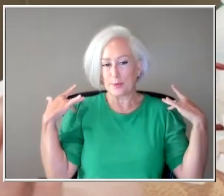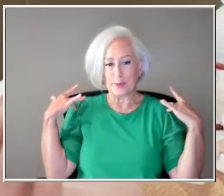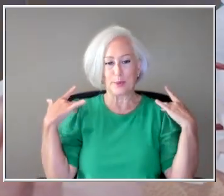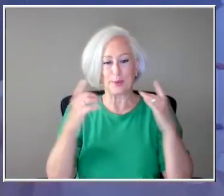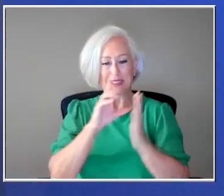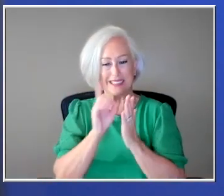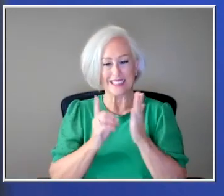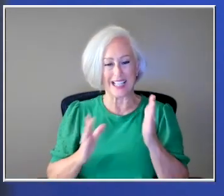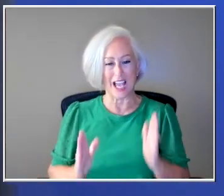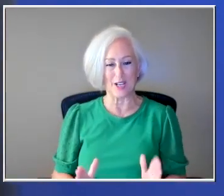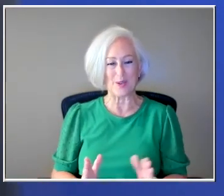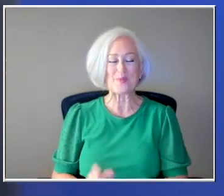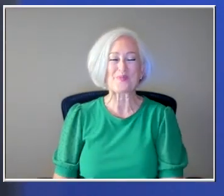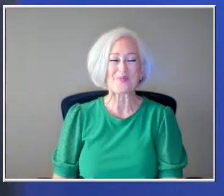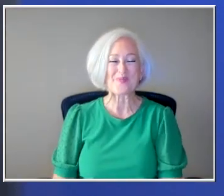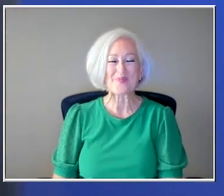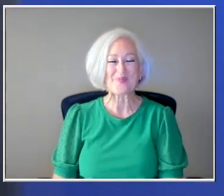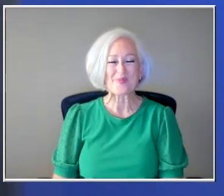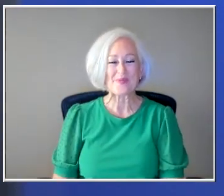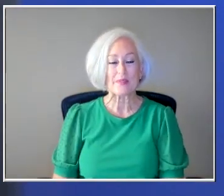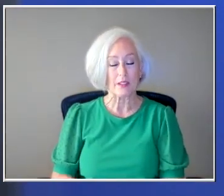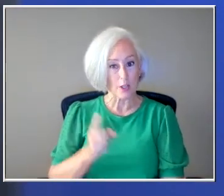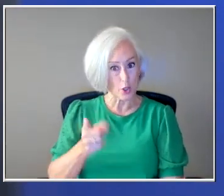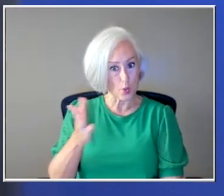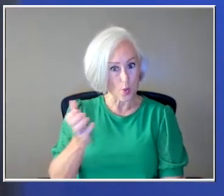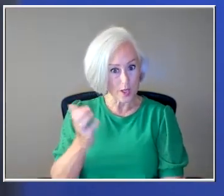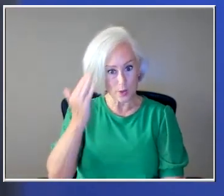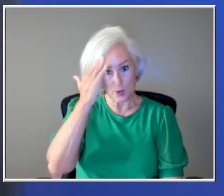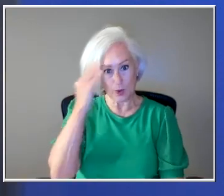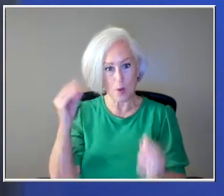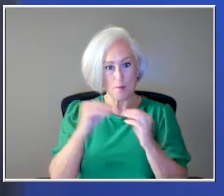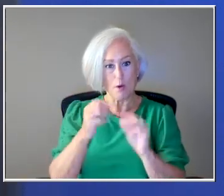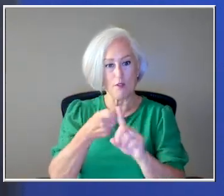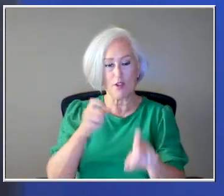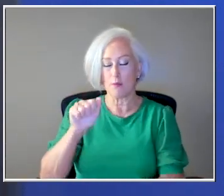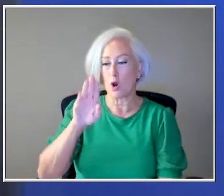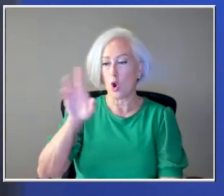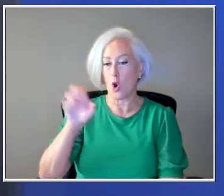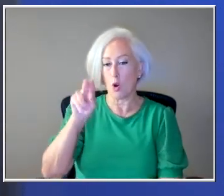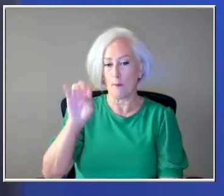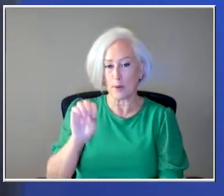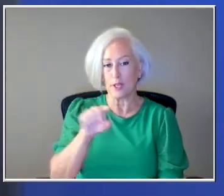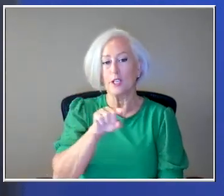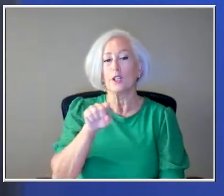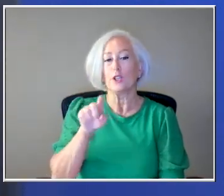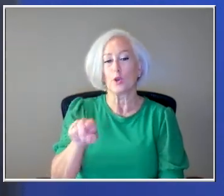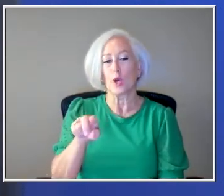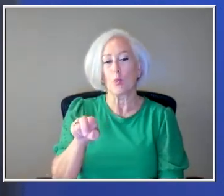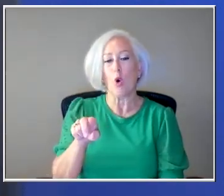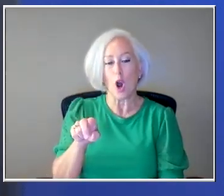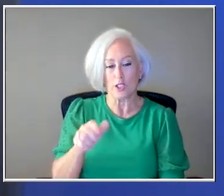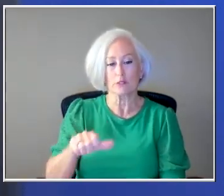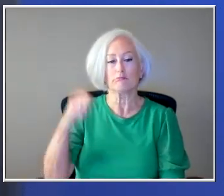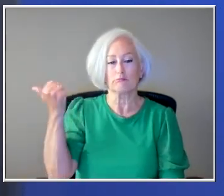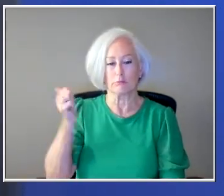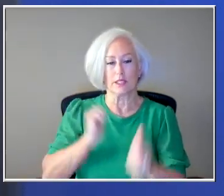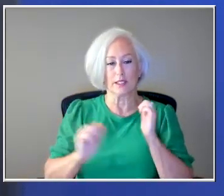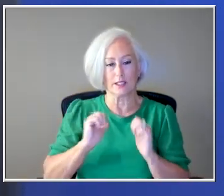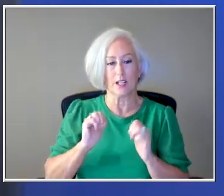And if you would like to hear more from Aubrey and her mom, you can check out our previous episode of All Things Heart